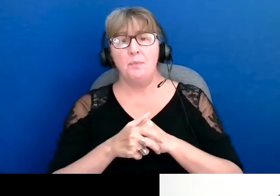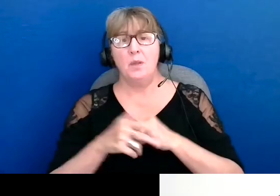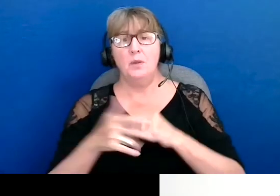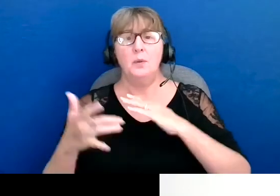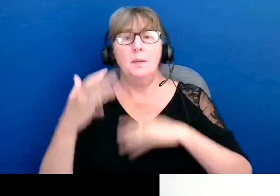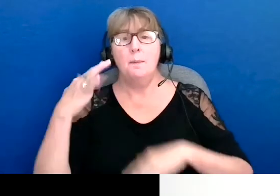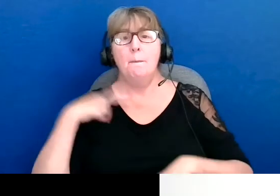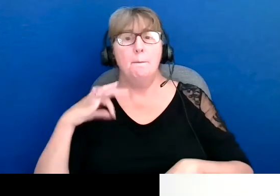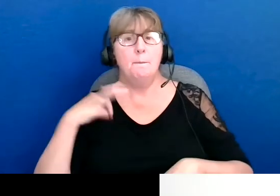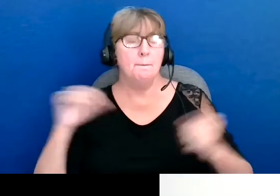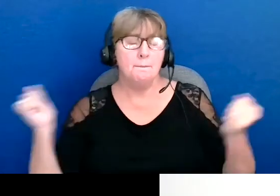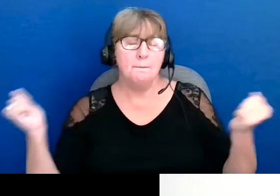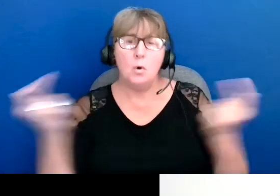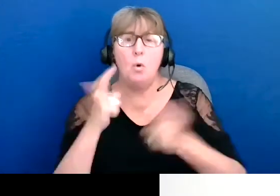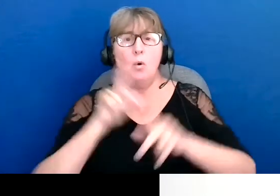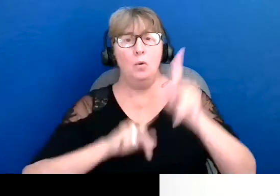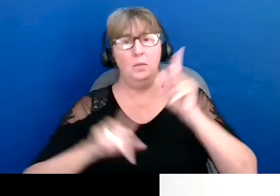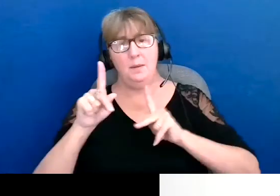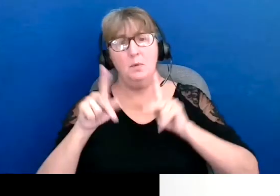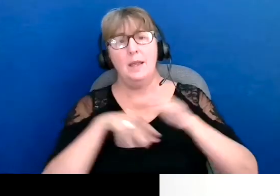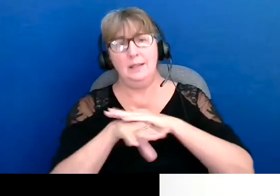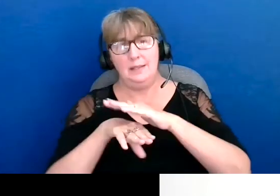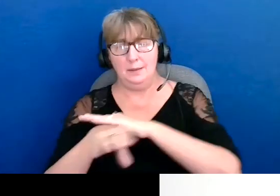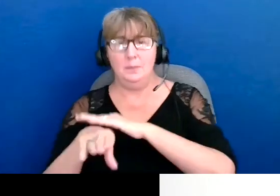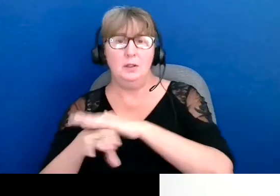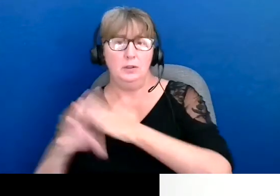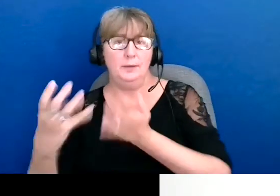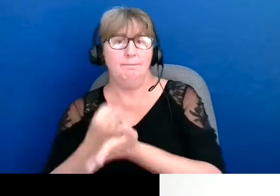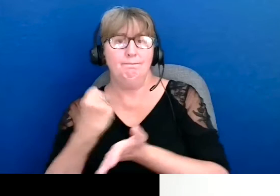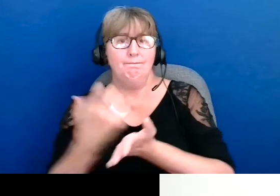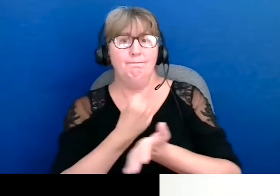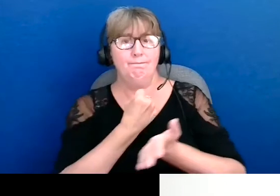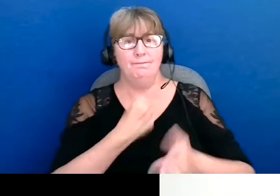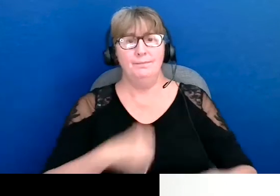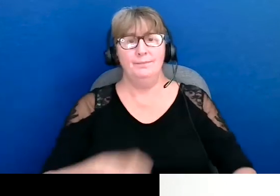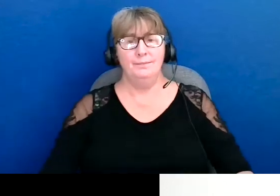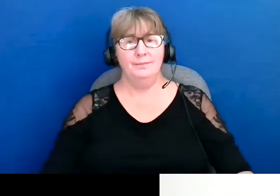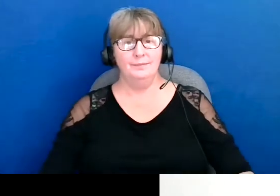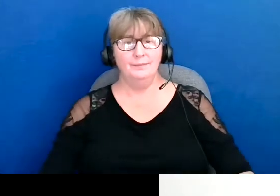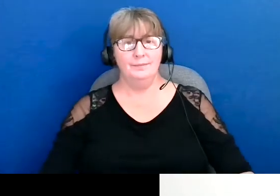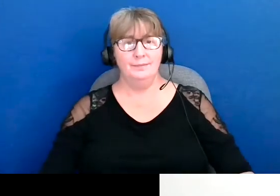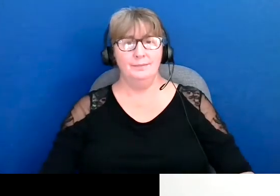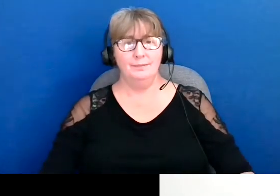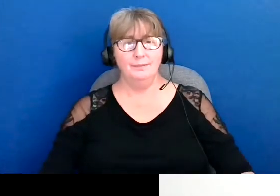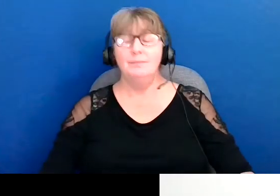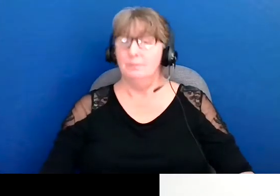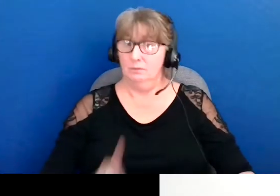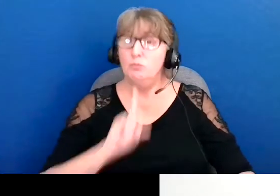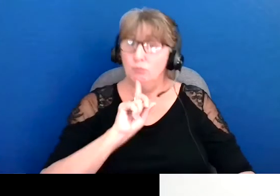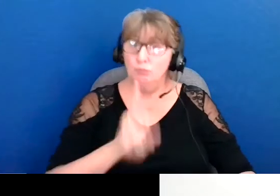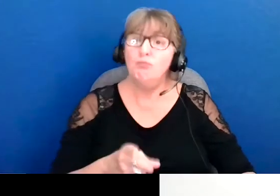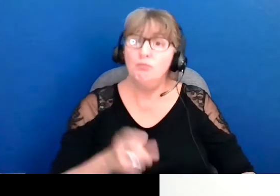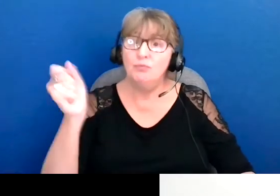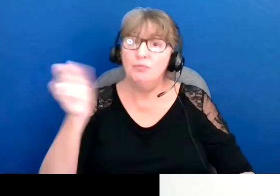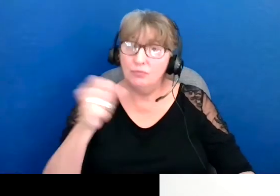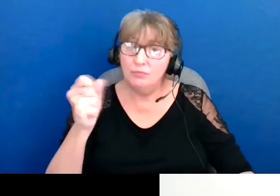of us to invest in accessibility. Absolutely. And you